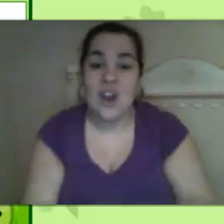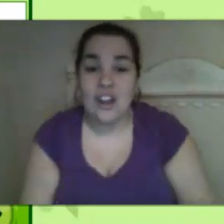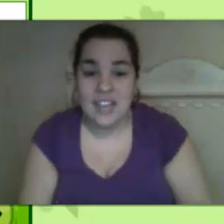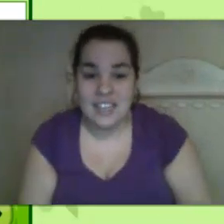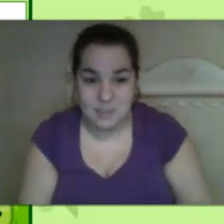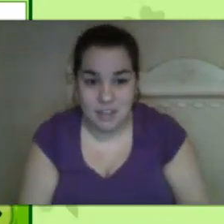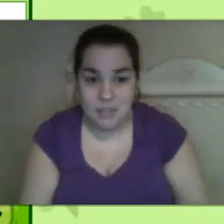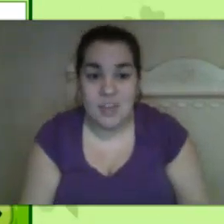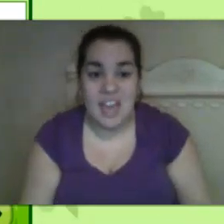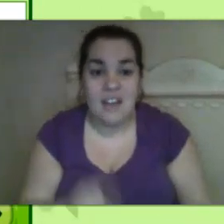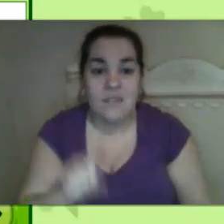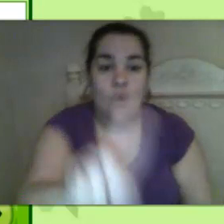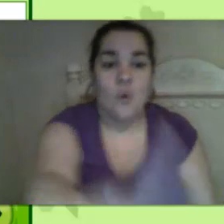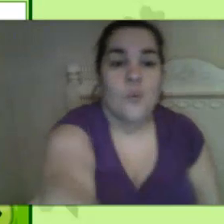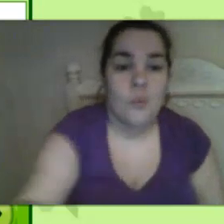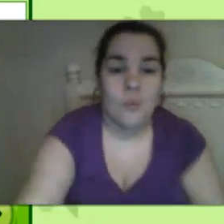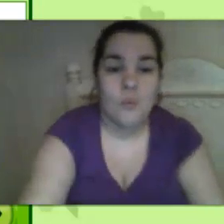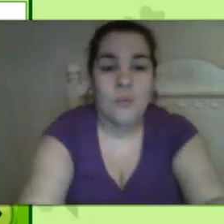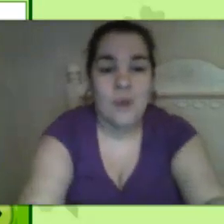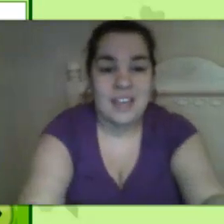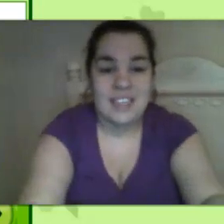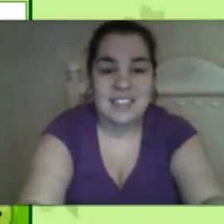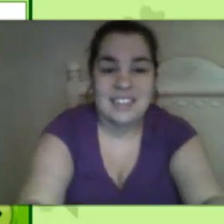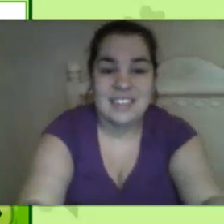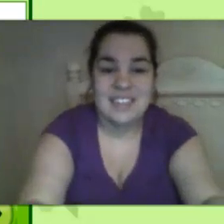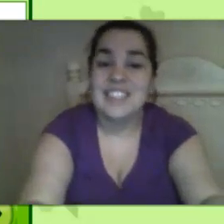April is our next month. We have